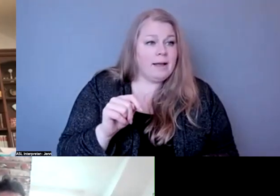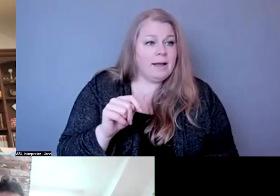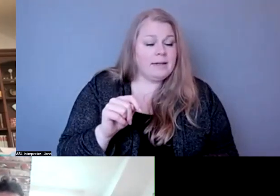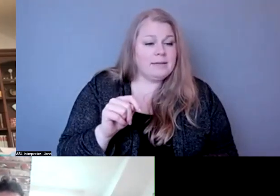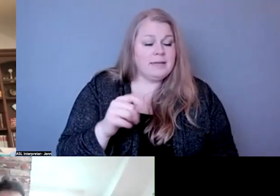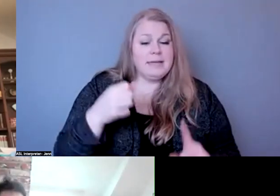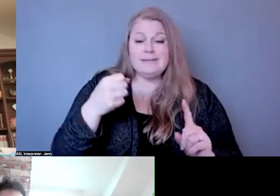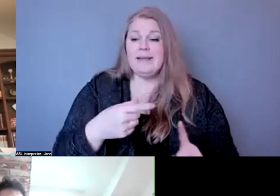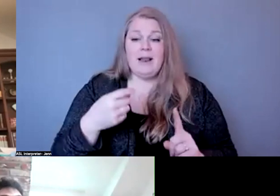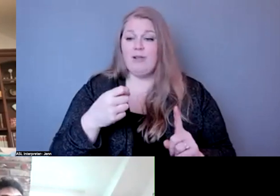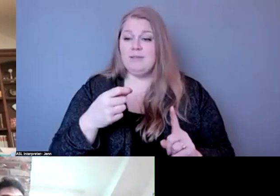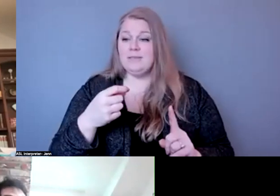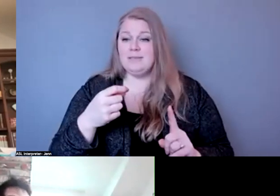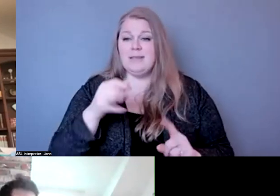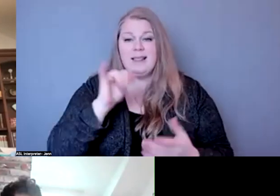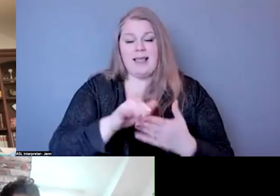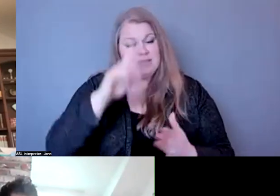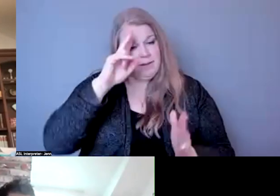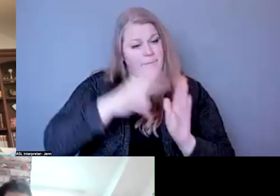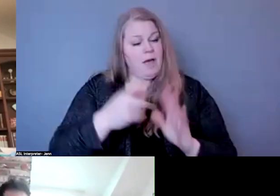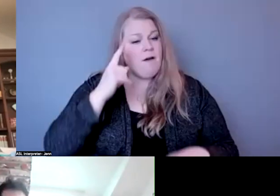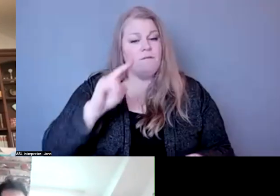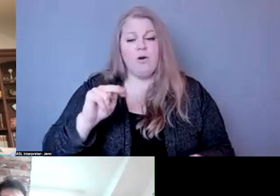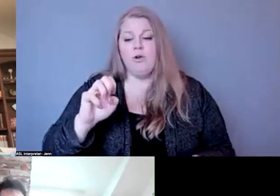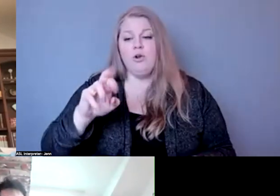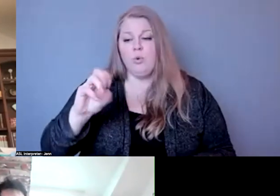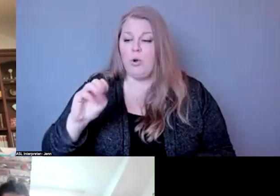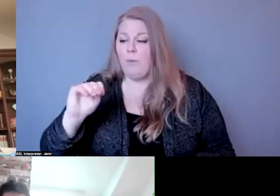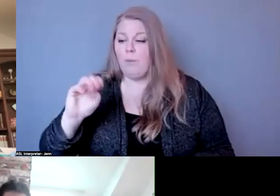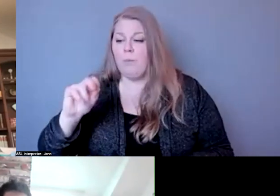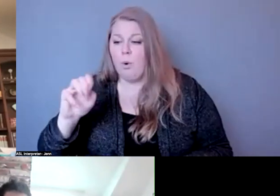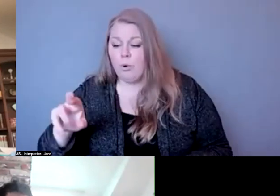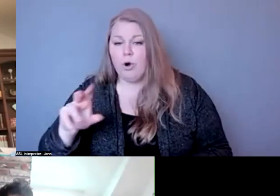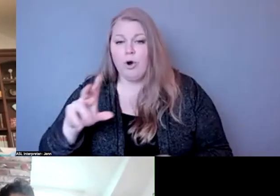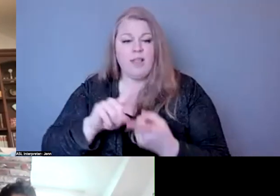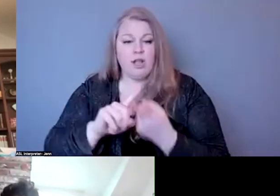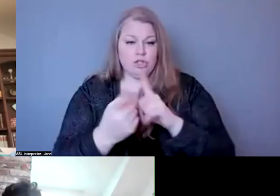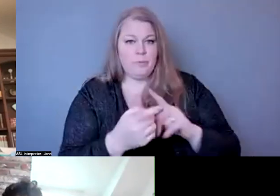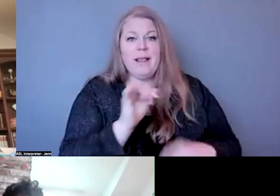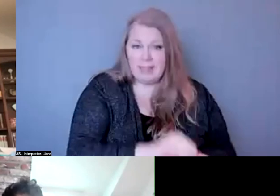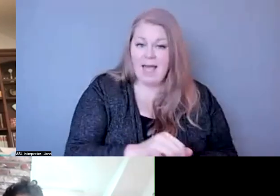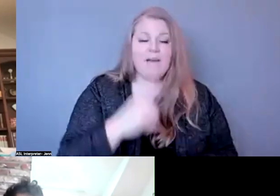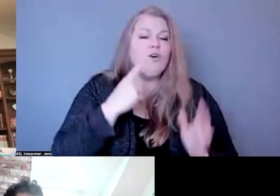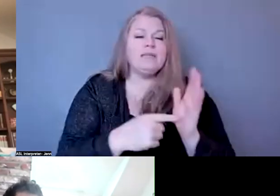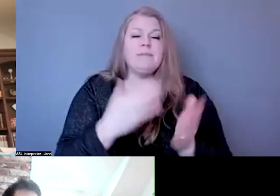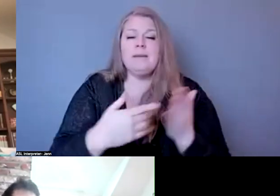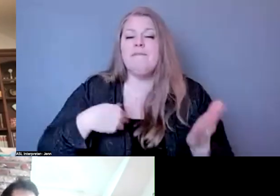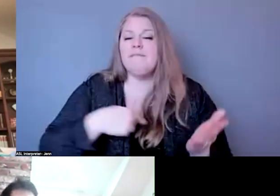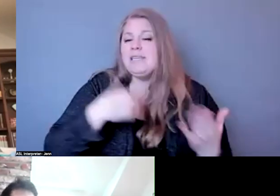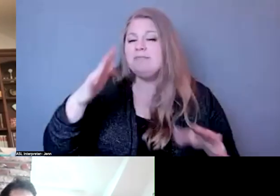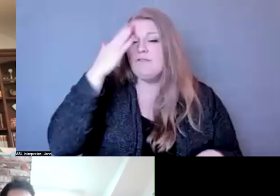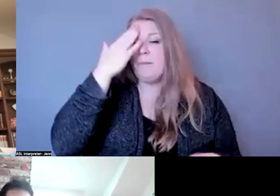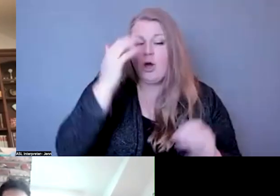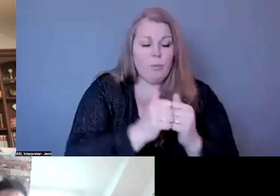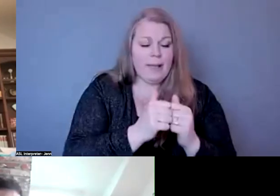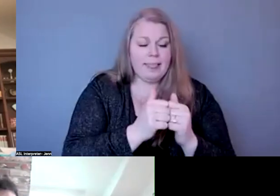signals that are mainly meant for neuromotor control, right? And then interpreting that. So for example, some of us are familiar with